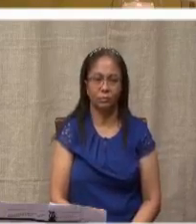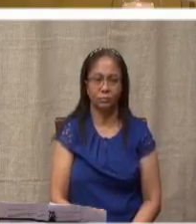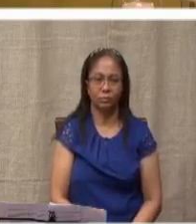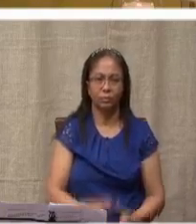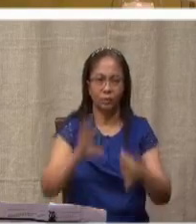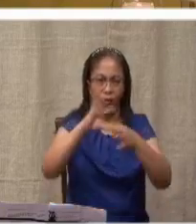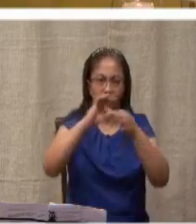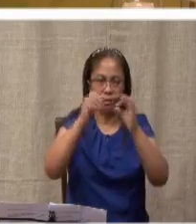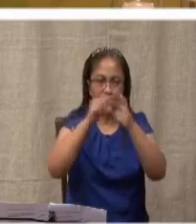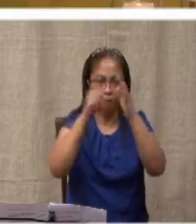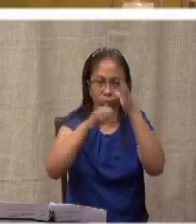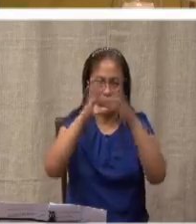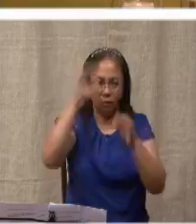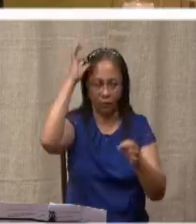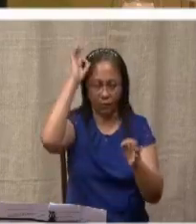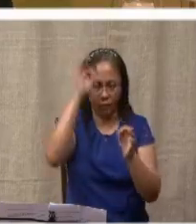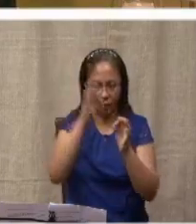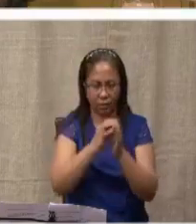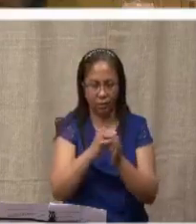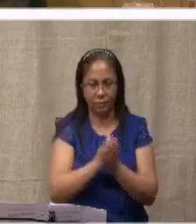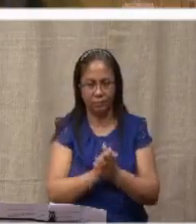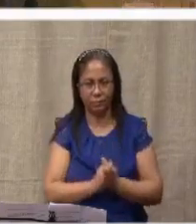the mystery of faith